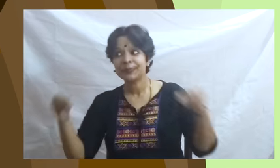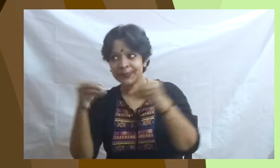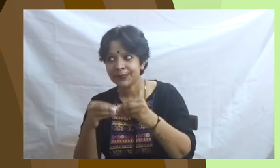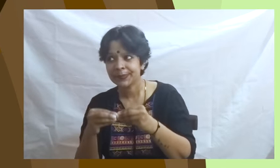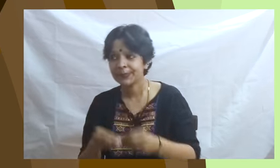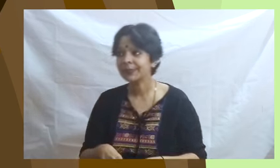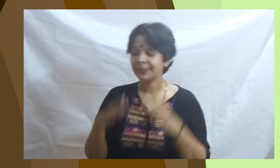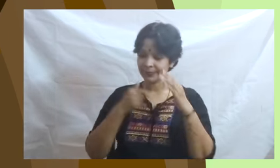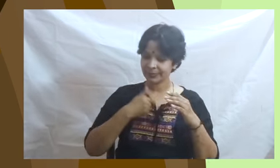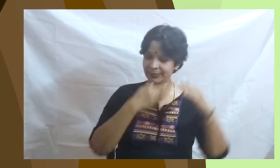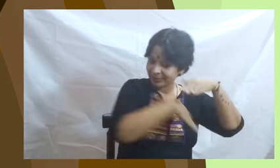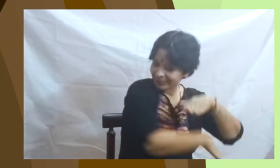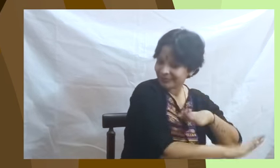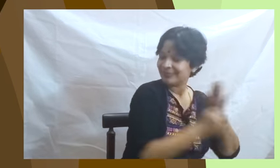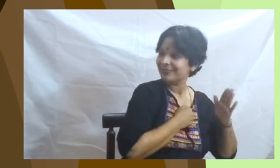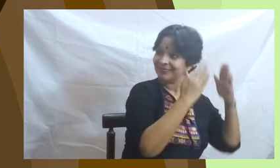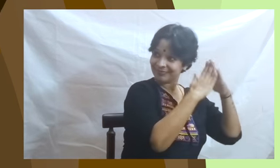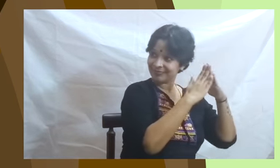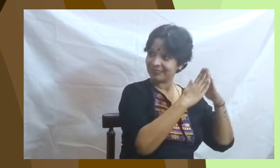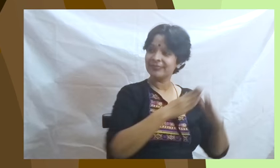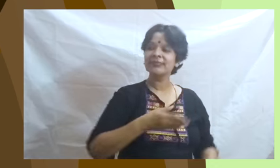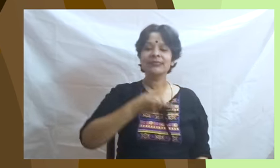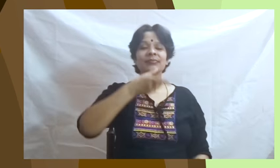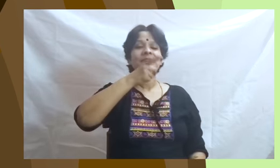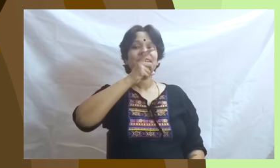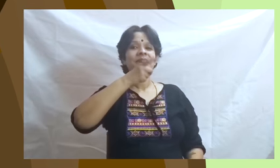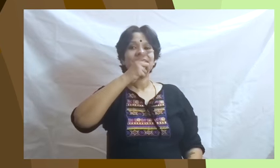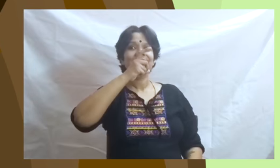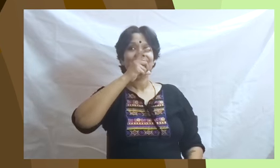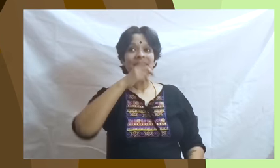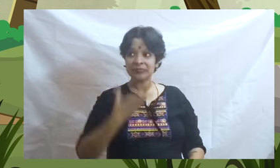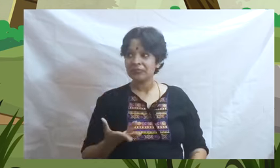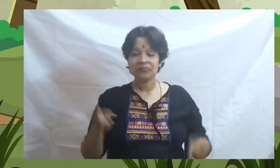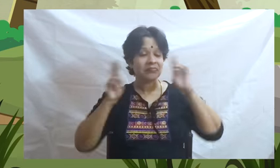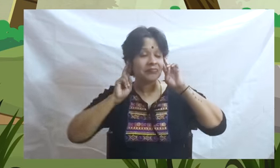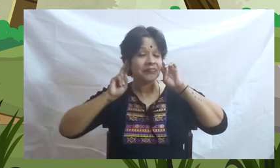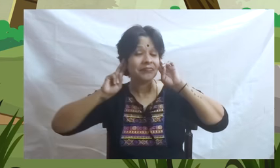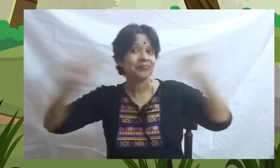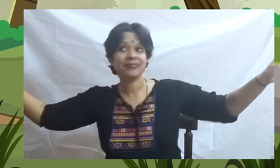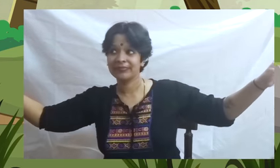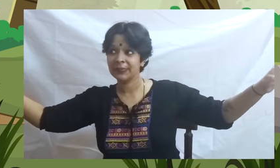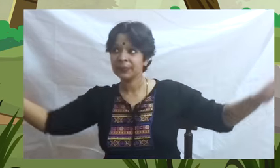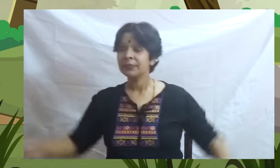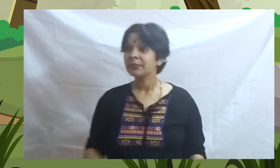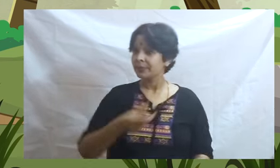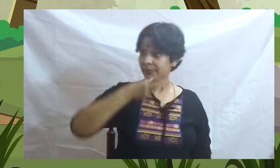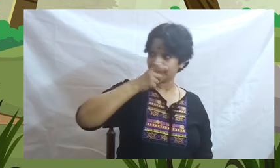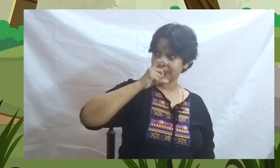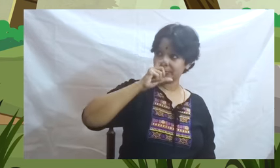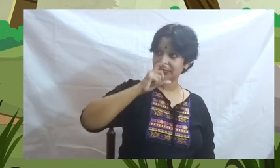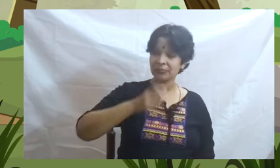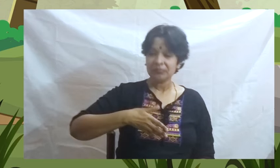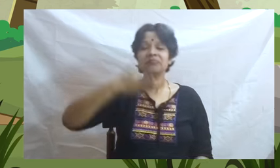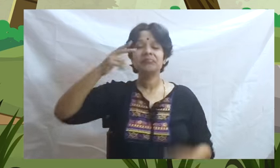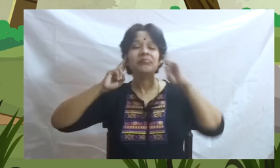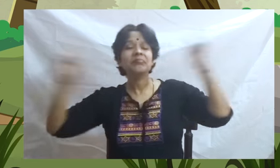"'Now that I think about it, I have a wonderful wine here, sent to me from Olympus, of which I am told Apollo drinks before he sings